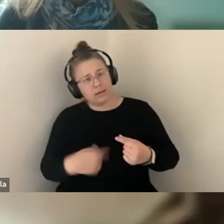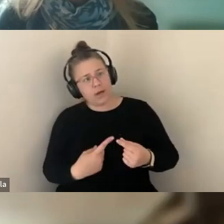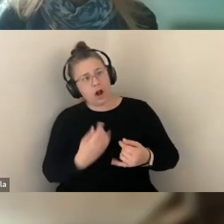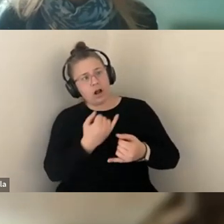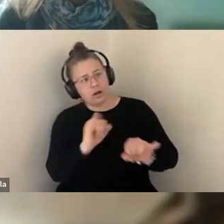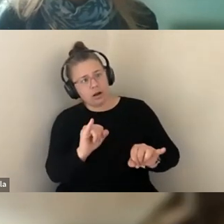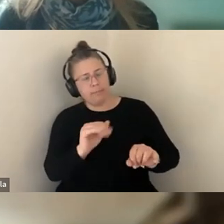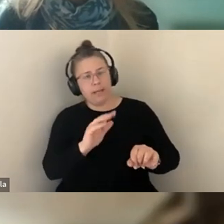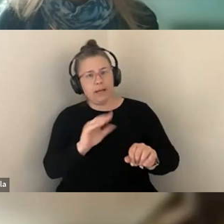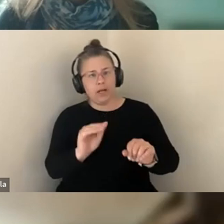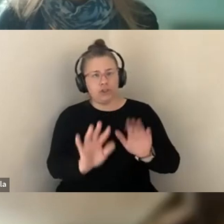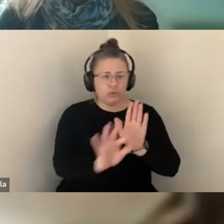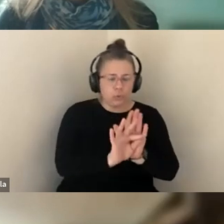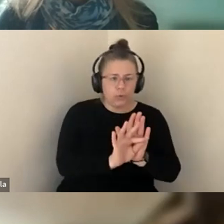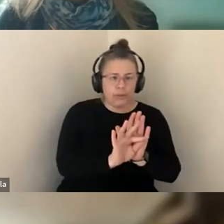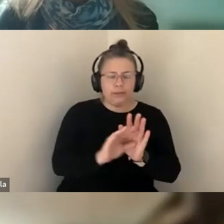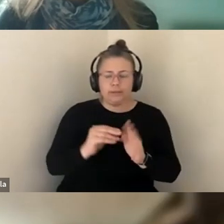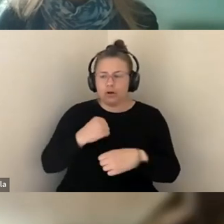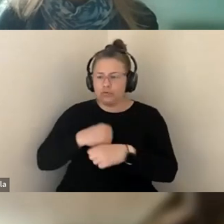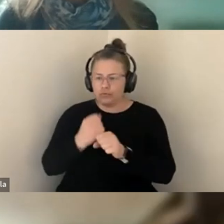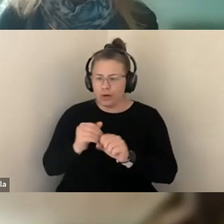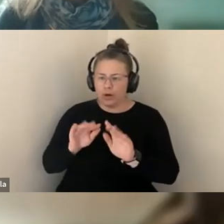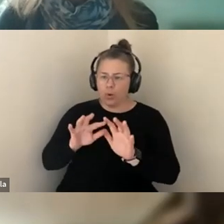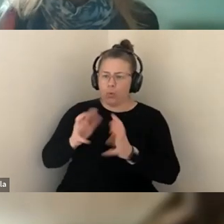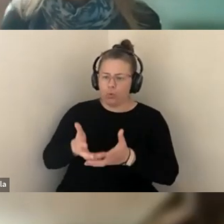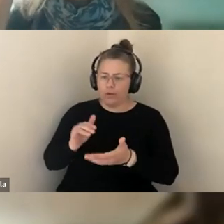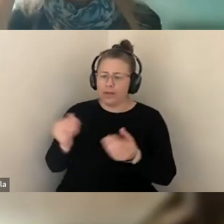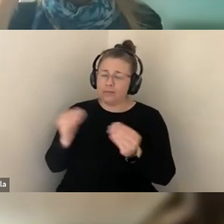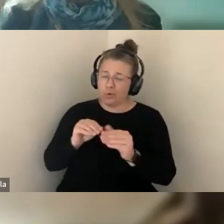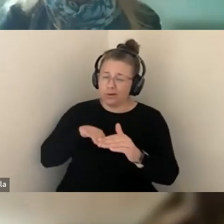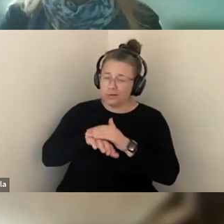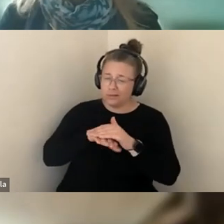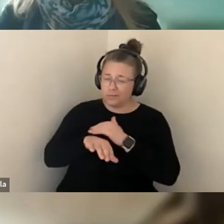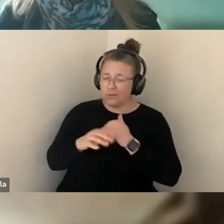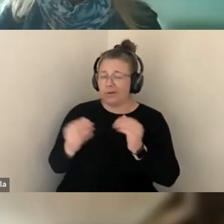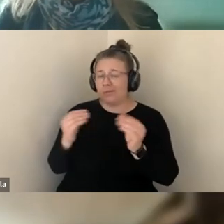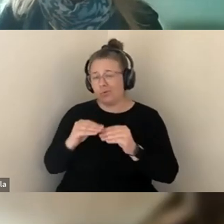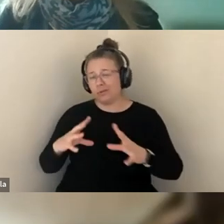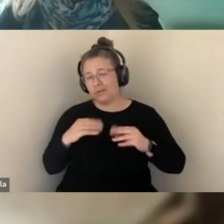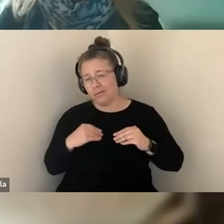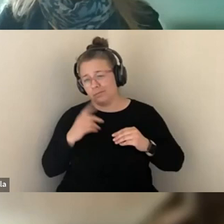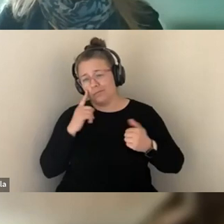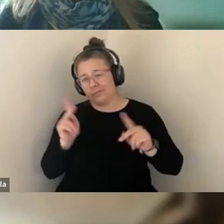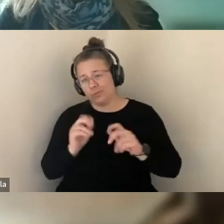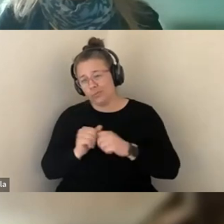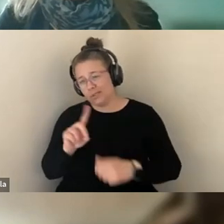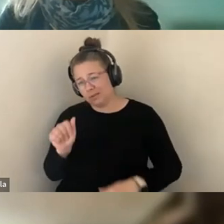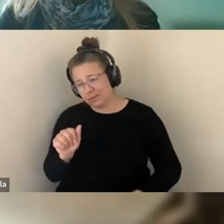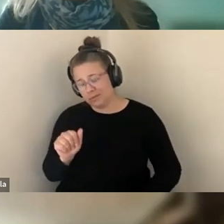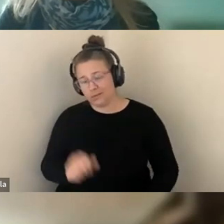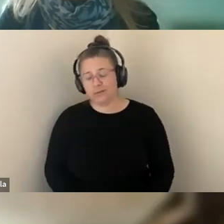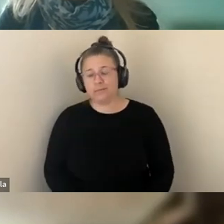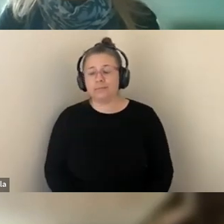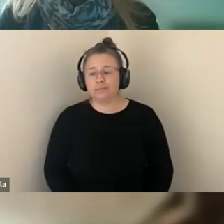world that is more accessible and more acceptable for individuals with disabilities. And this